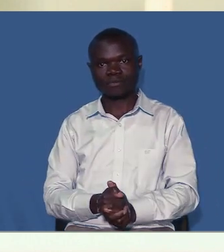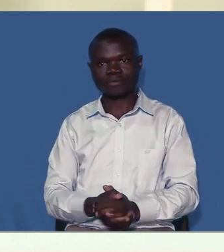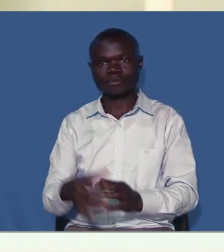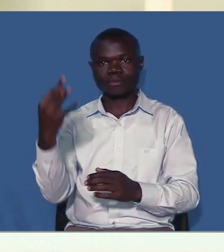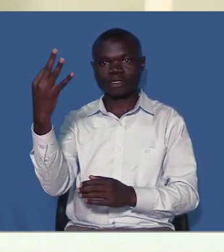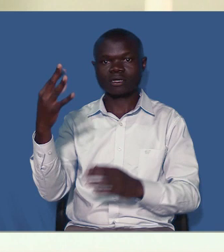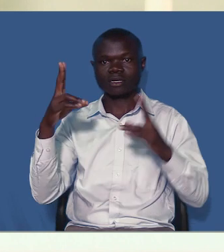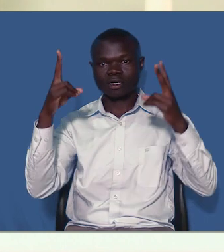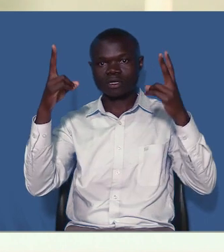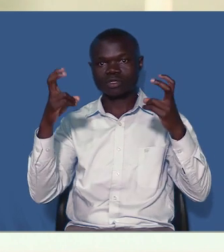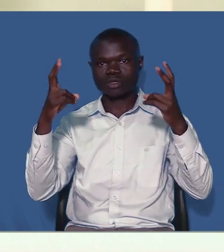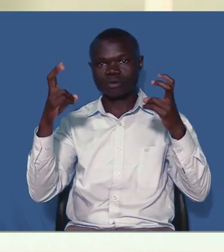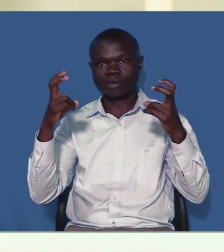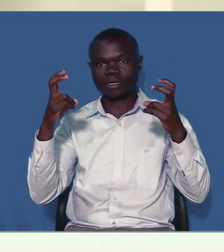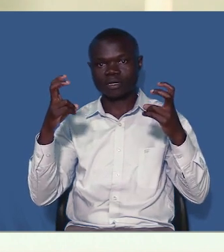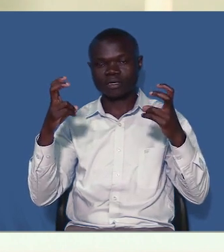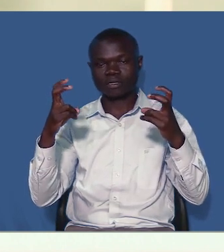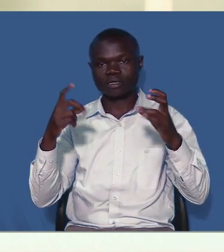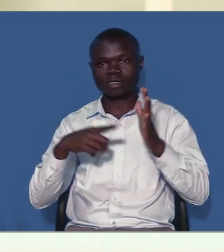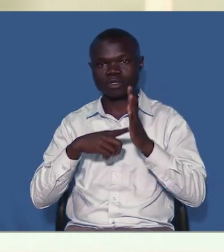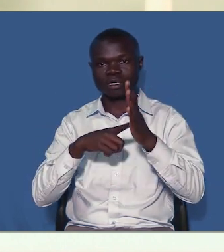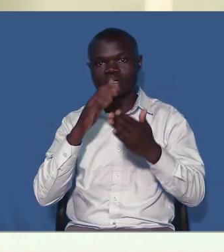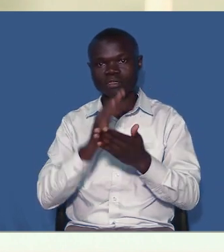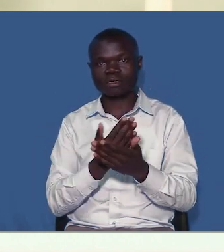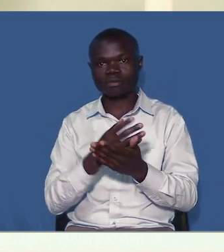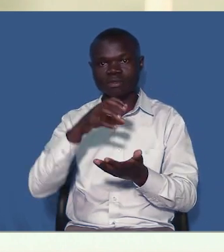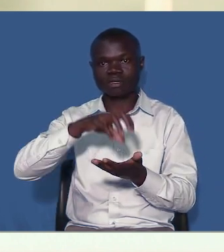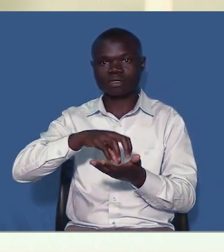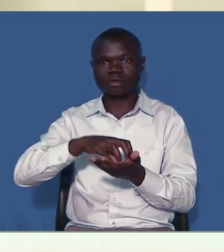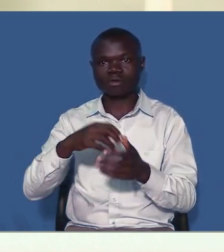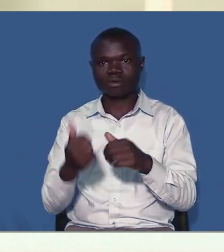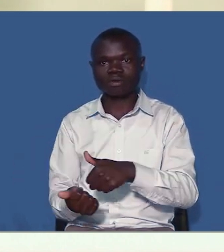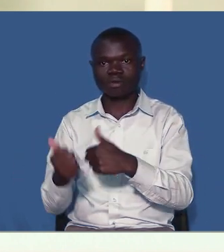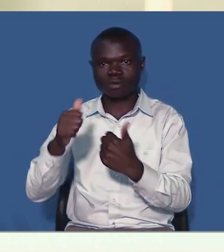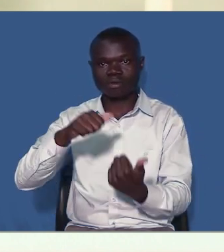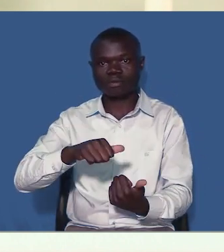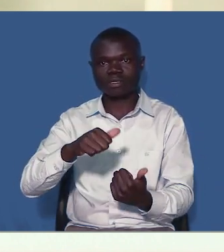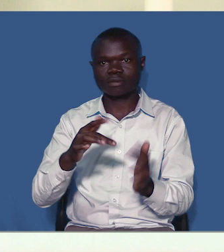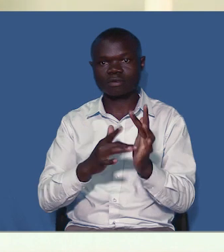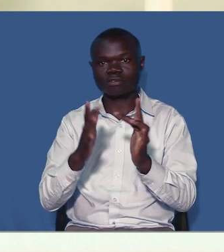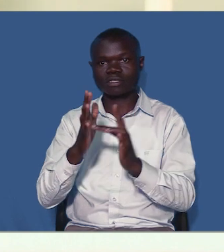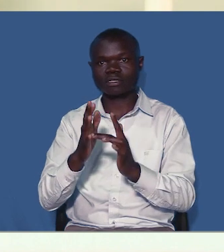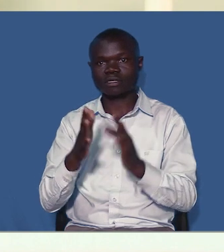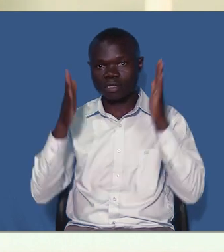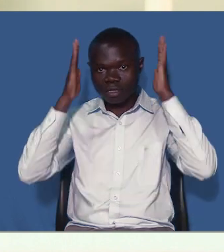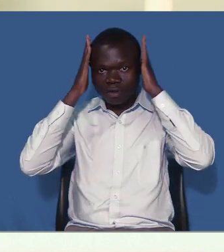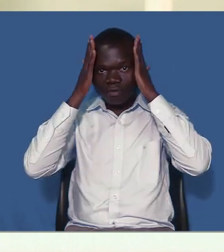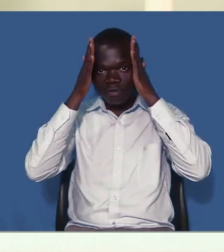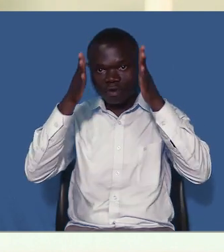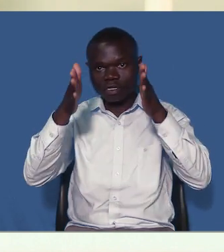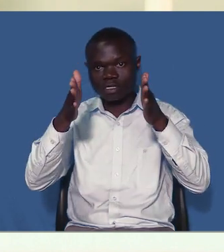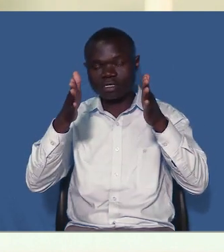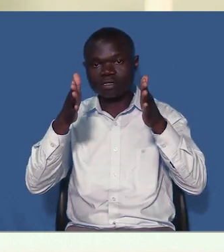The three topics encompass some of the central aspects of baptism of Jesus. It focuses, as we've